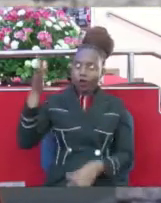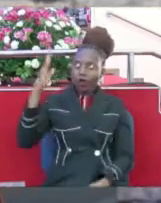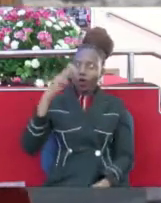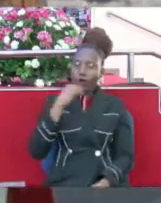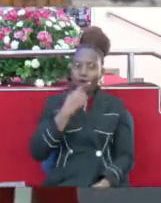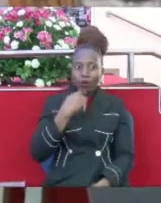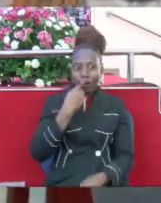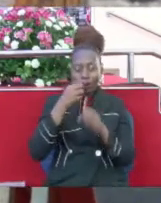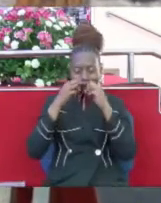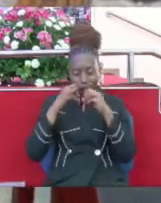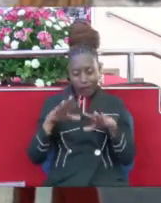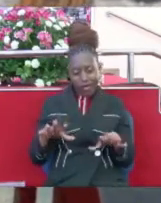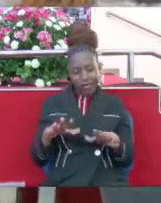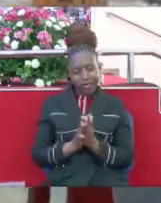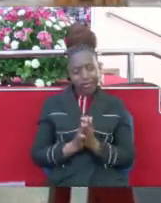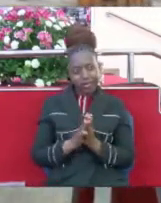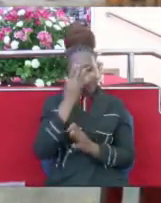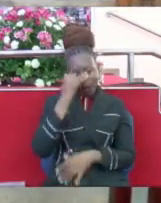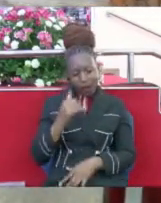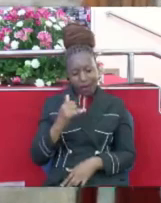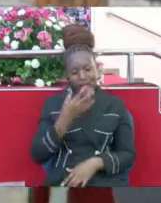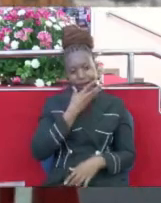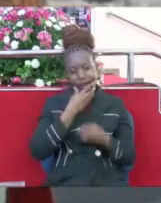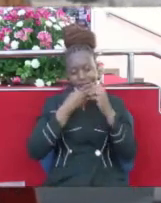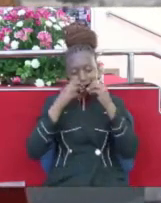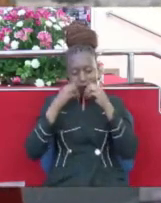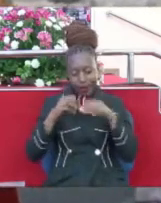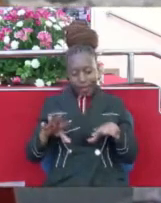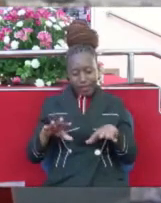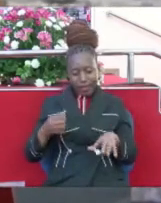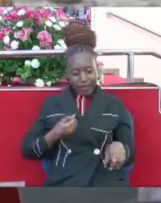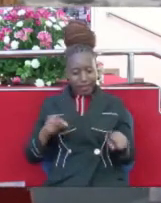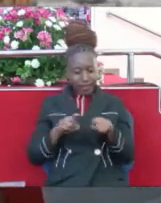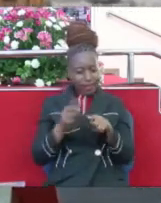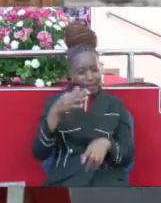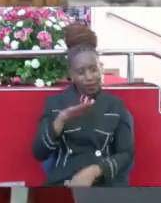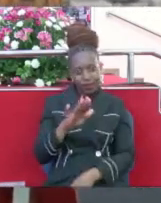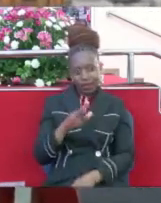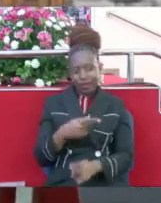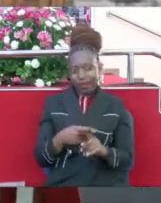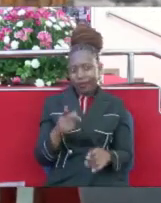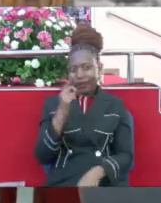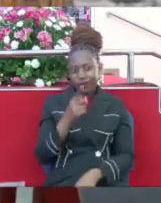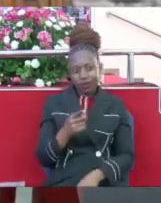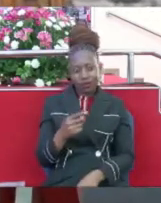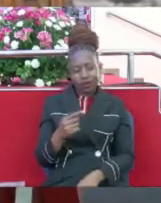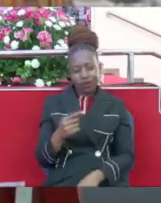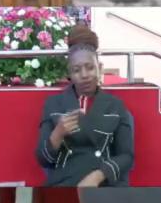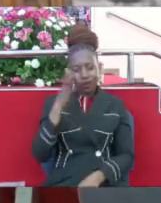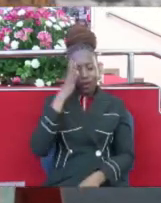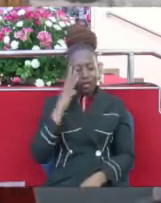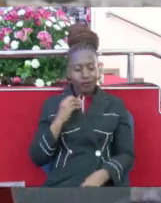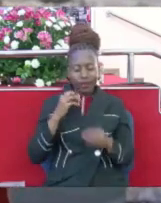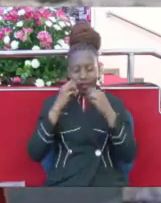Because he blessed sister so and so. But we have not yet experienced the blessing. A